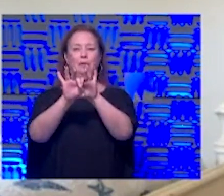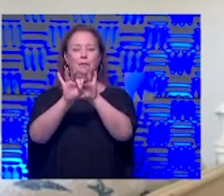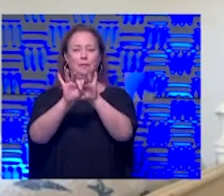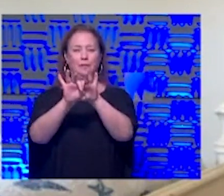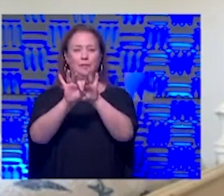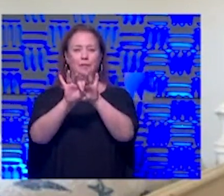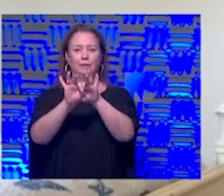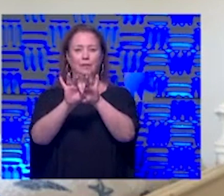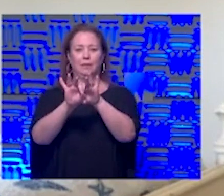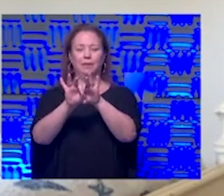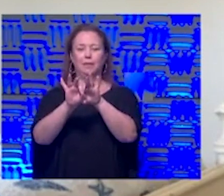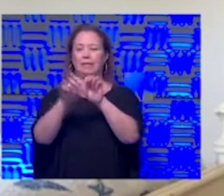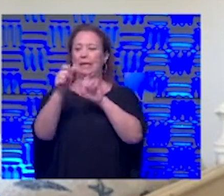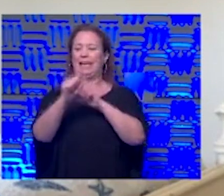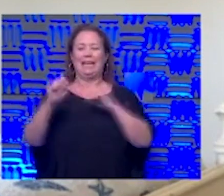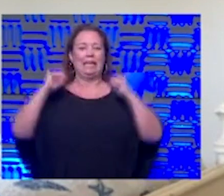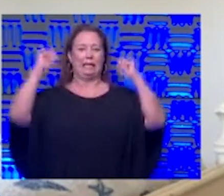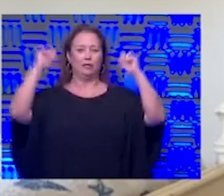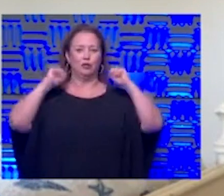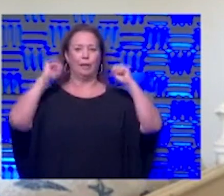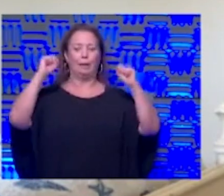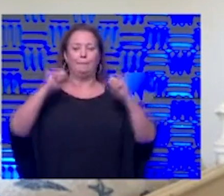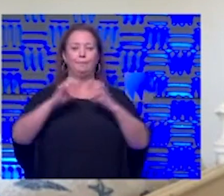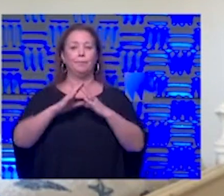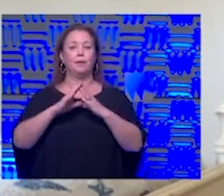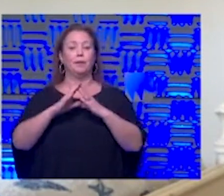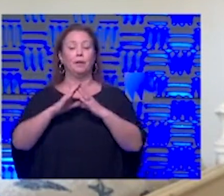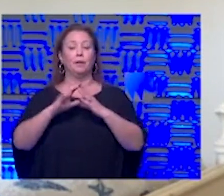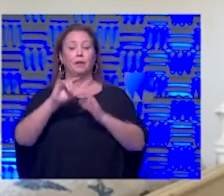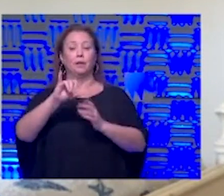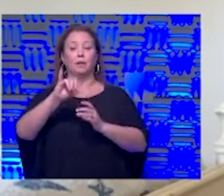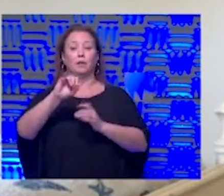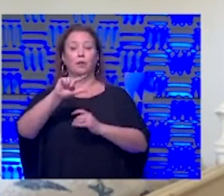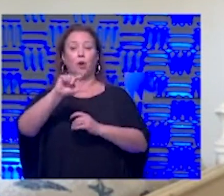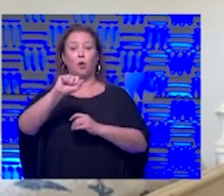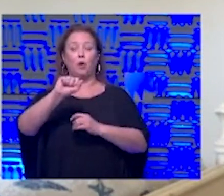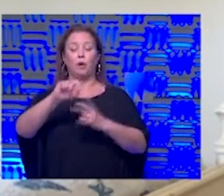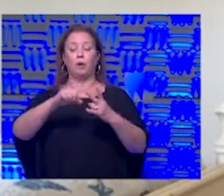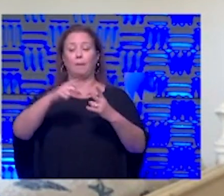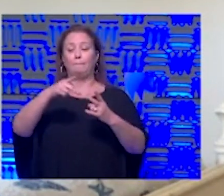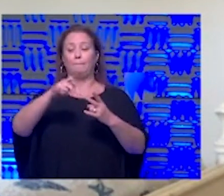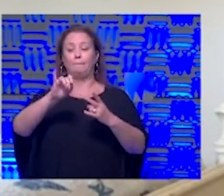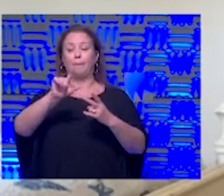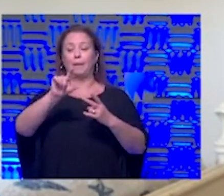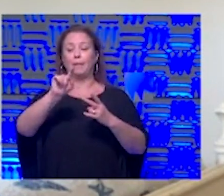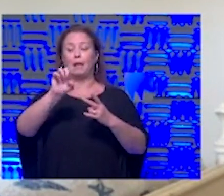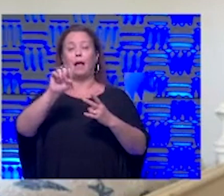goes to any gym or, say, yoga studio, Pilates studio,